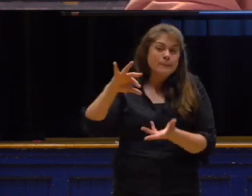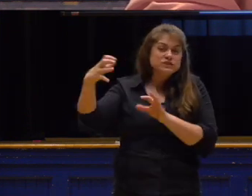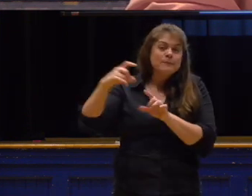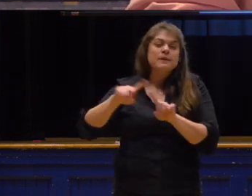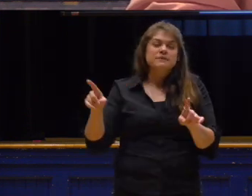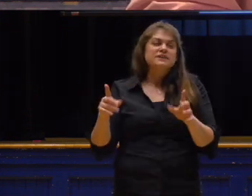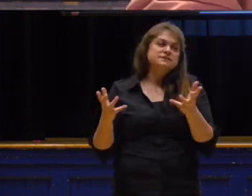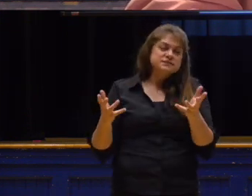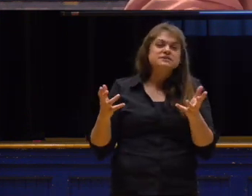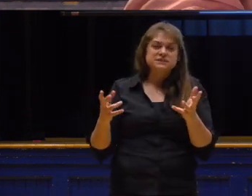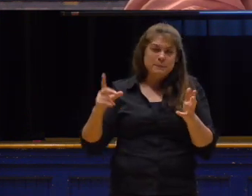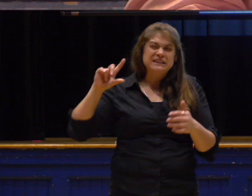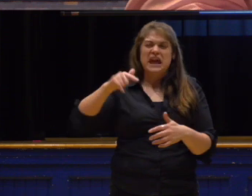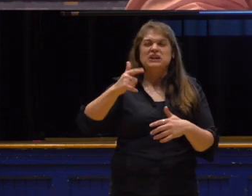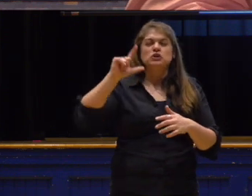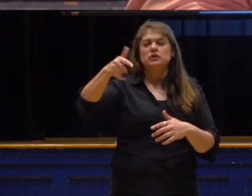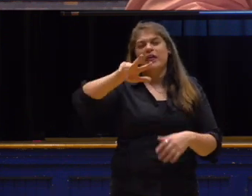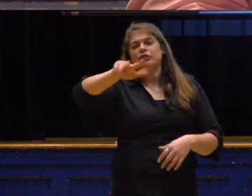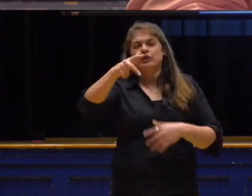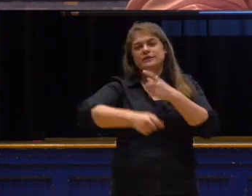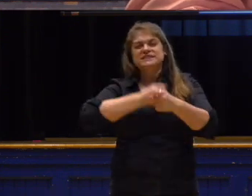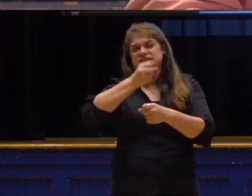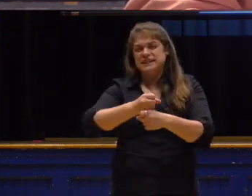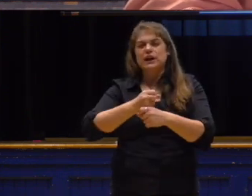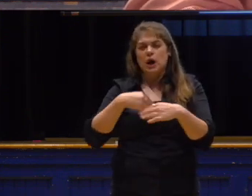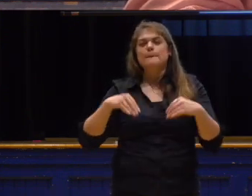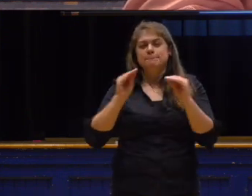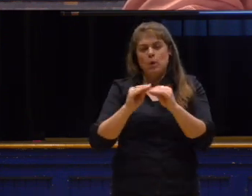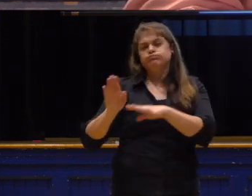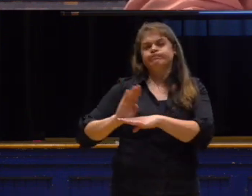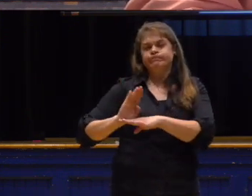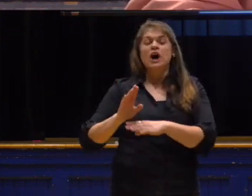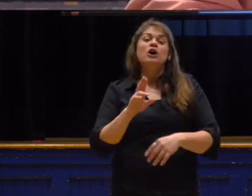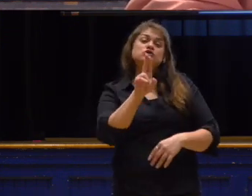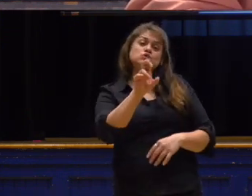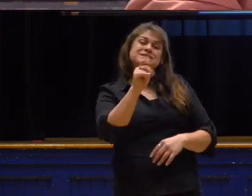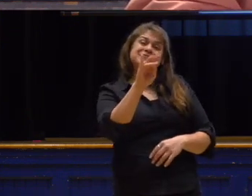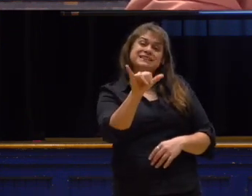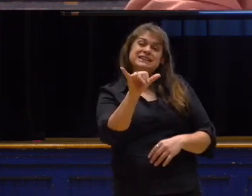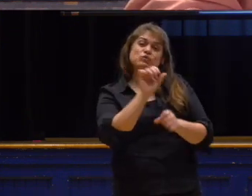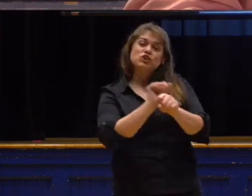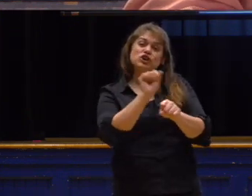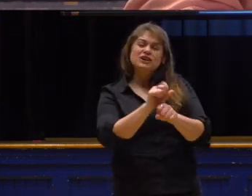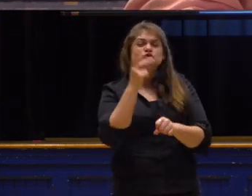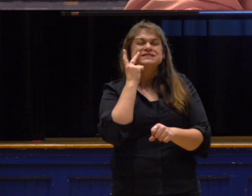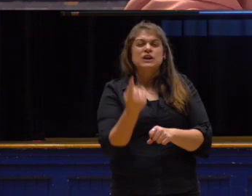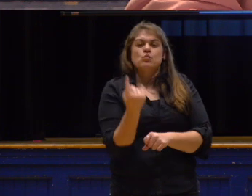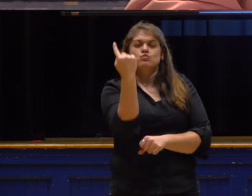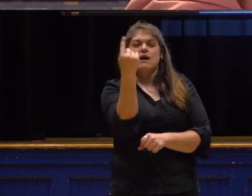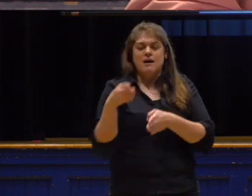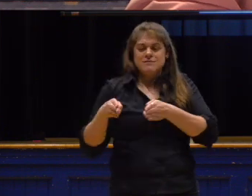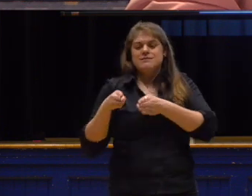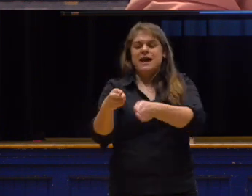which is later in the project. Again, that'll be probably third year of the project. You might start seeing more of that. During the utility work, you should see at